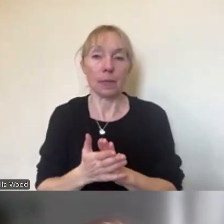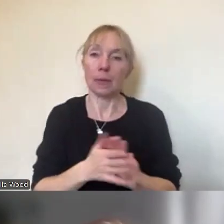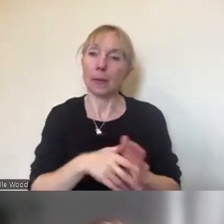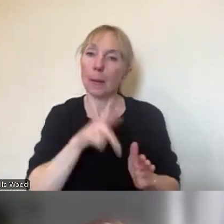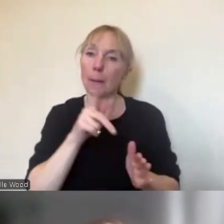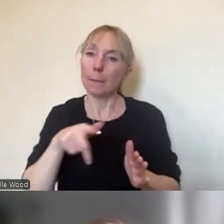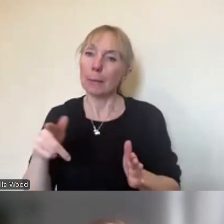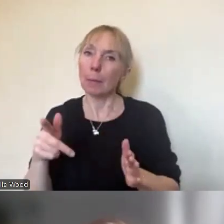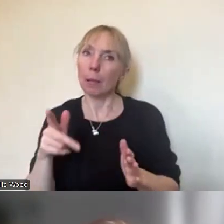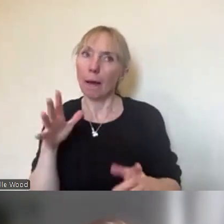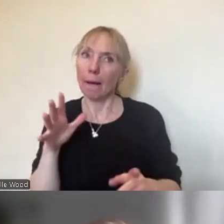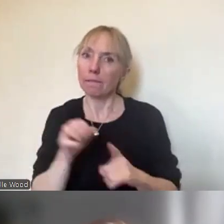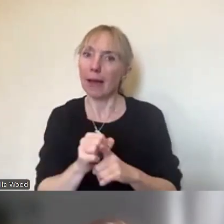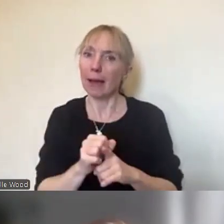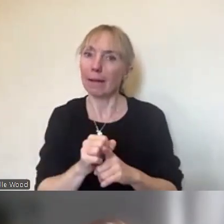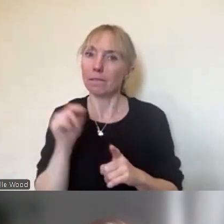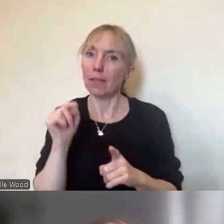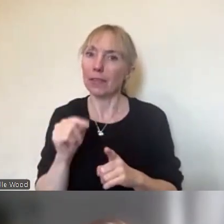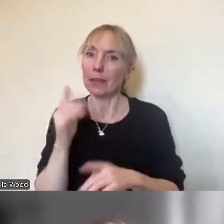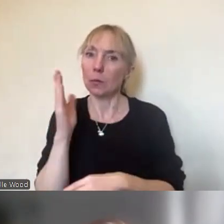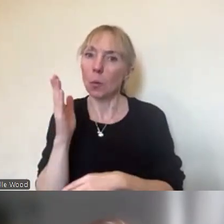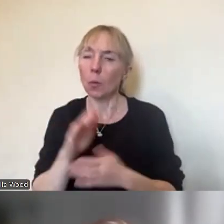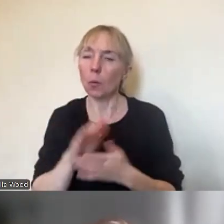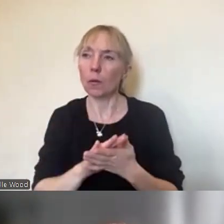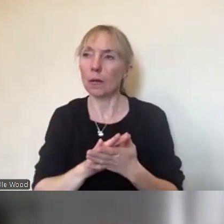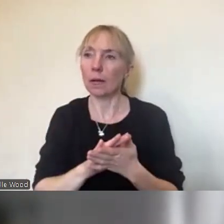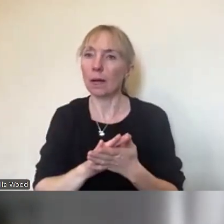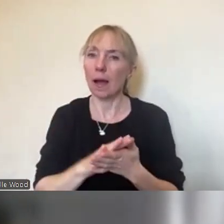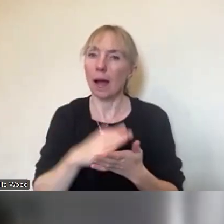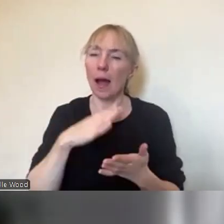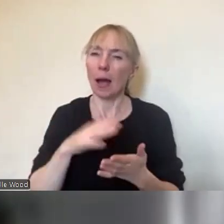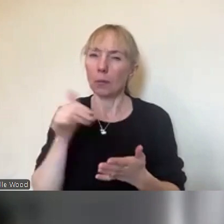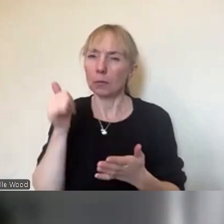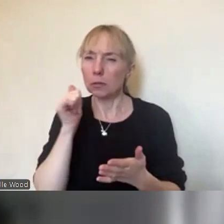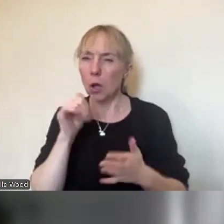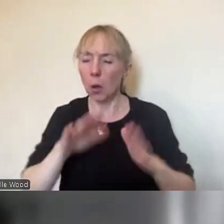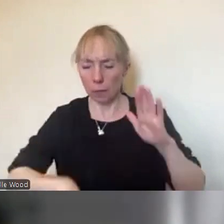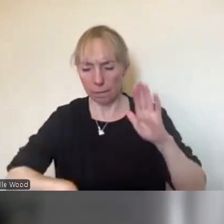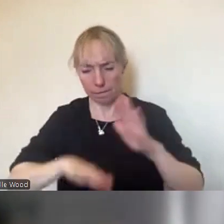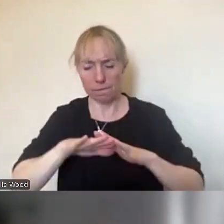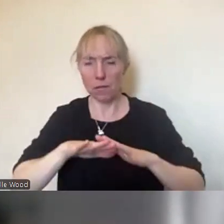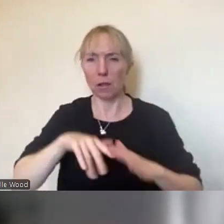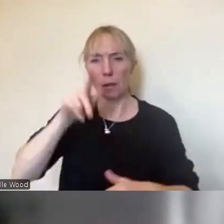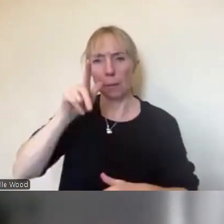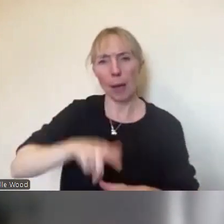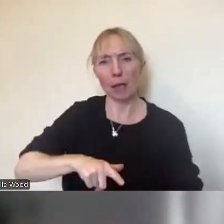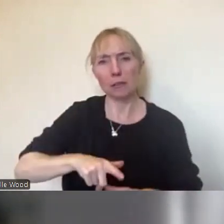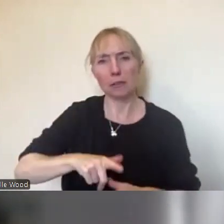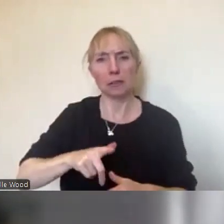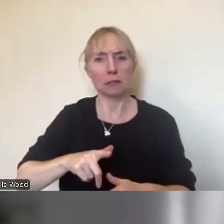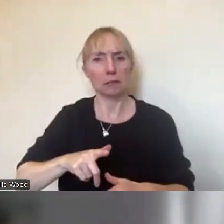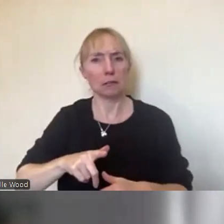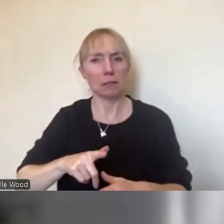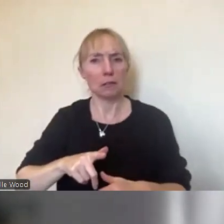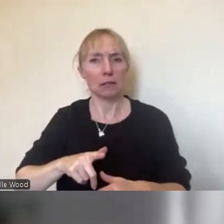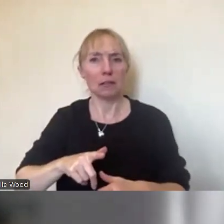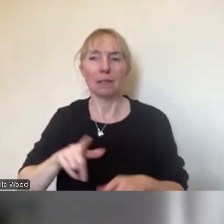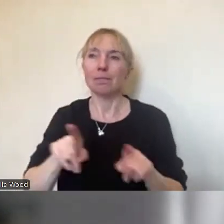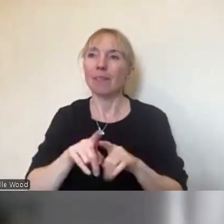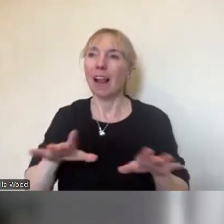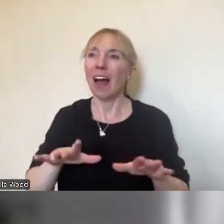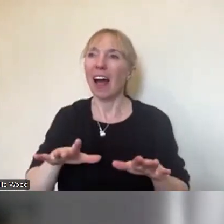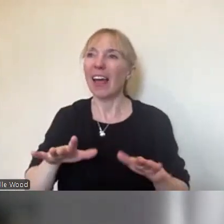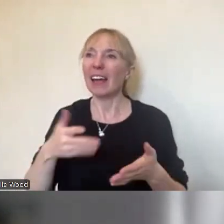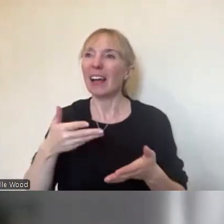and other research that we're in, I would like to know the whole person and do research of their entire character. So like the merchants that were in